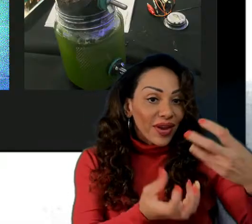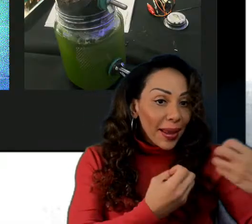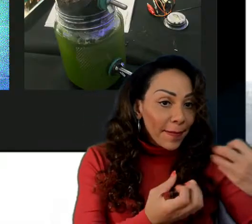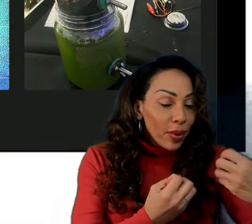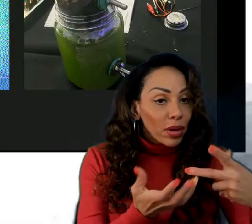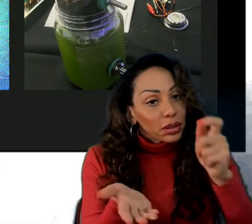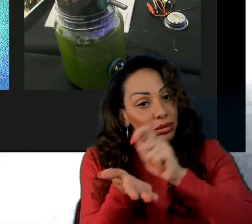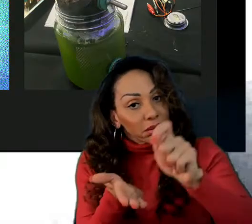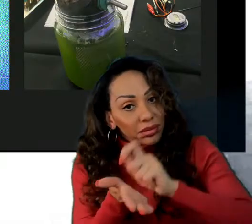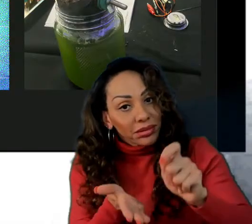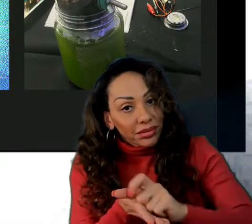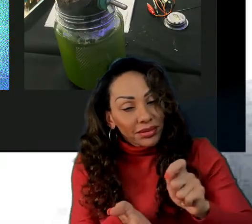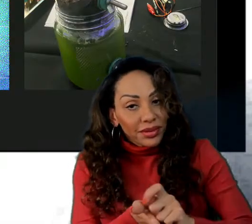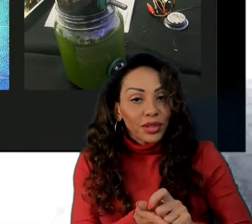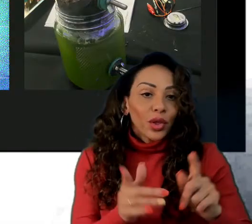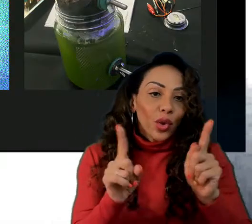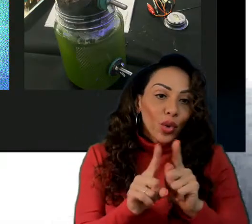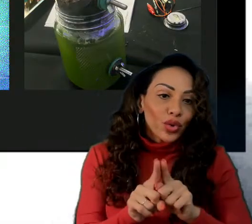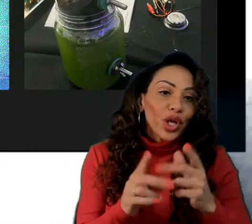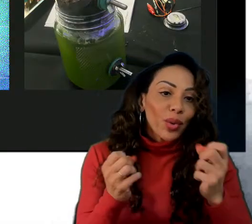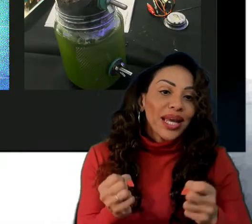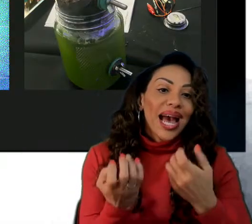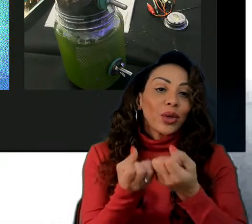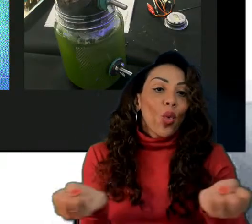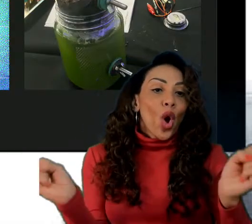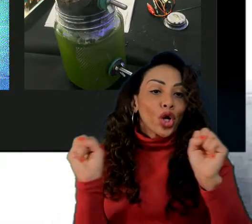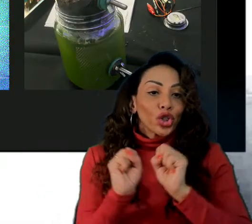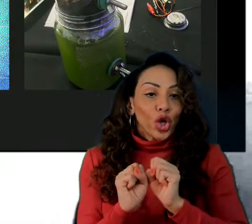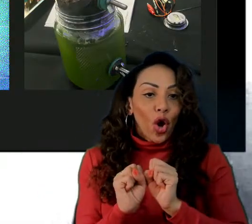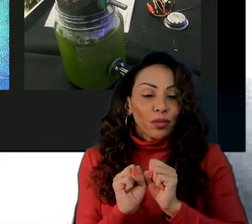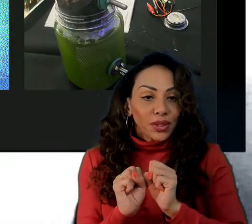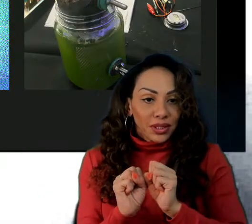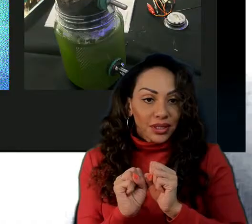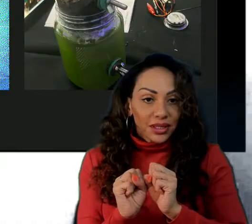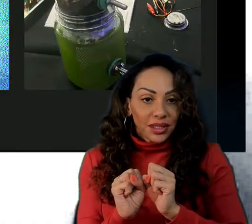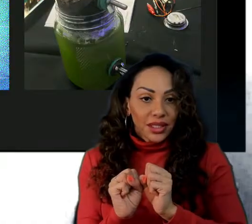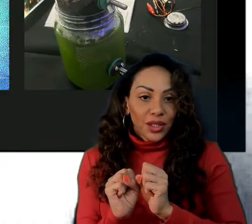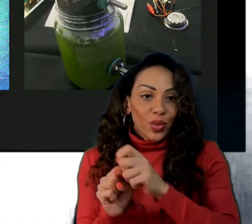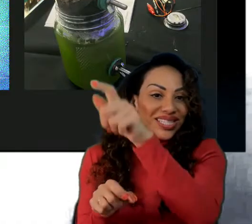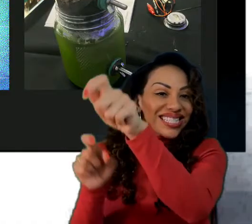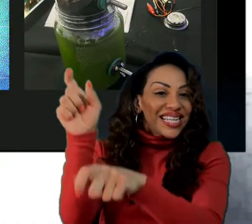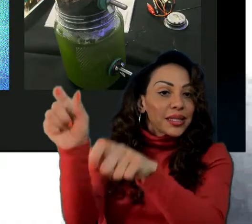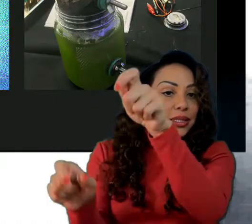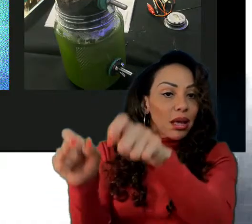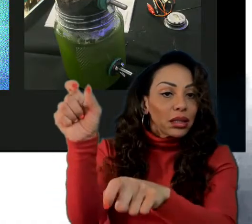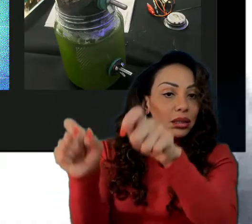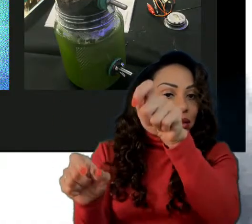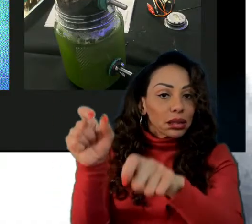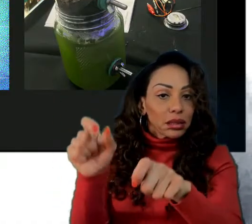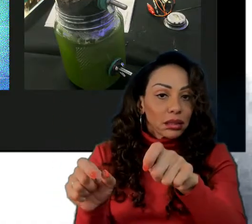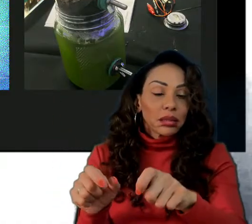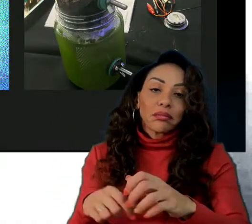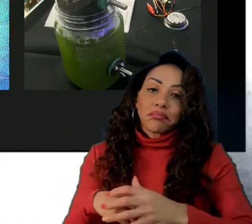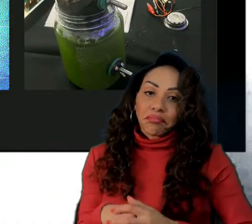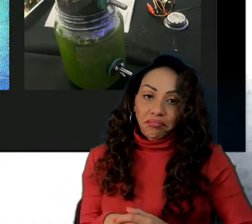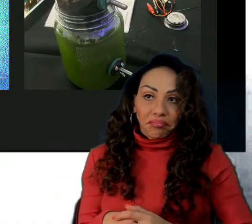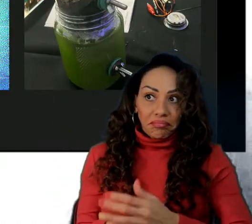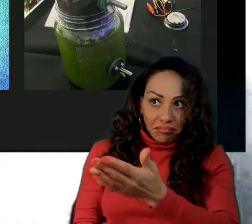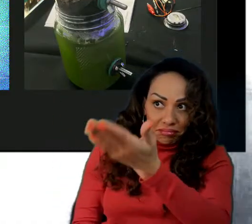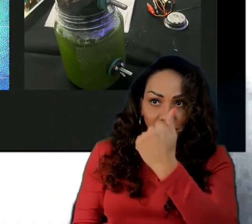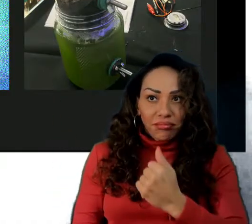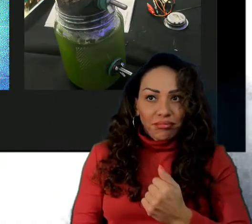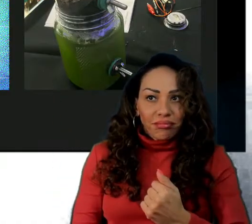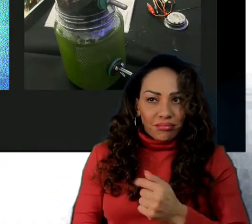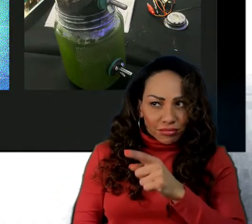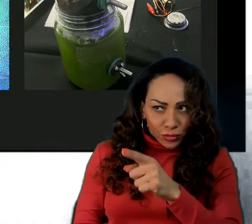We also run some citizen workshops, two specifically, one around allowing citizens to come up with how they want to